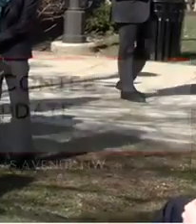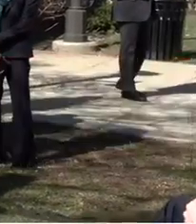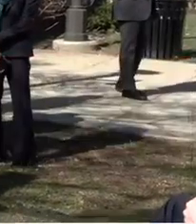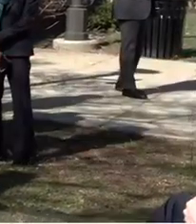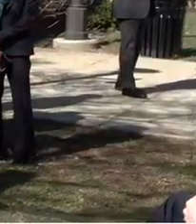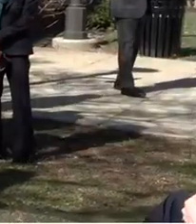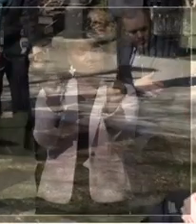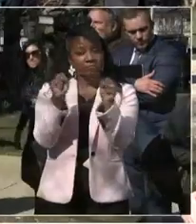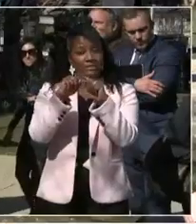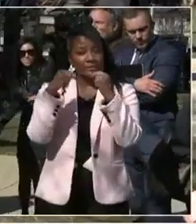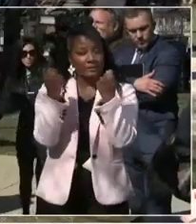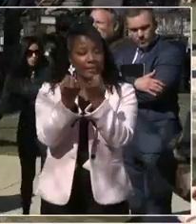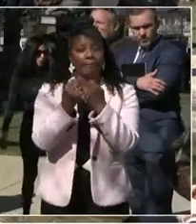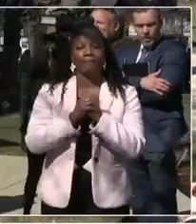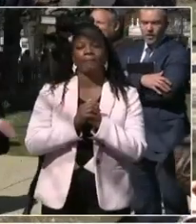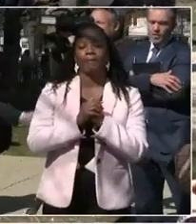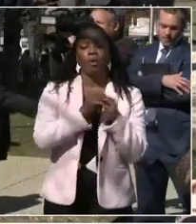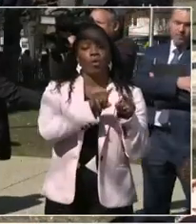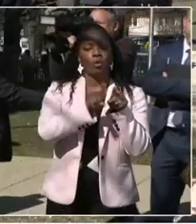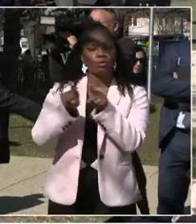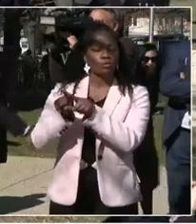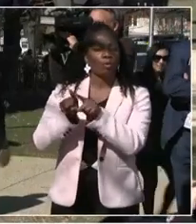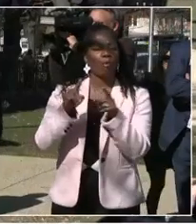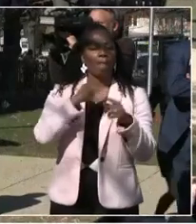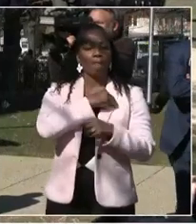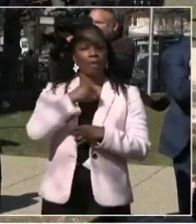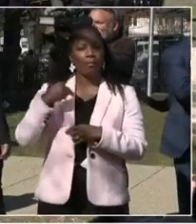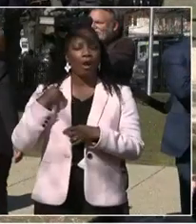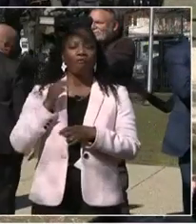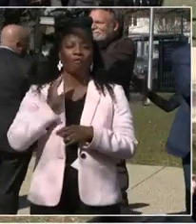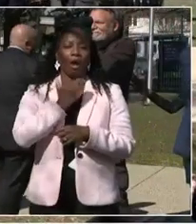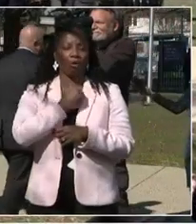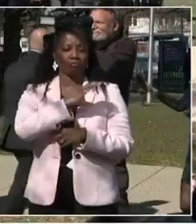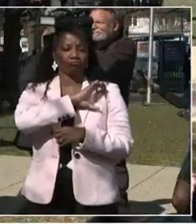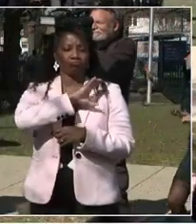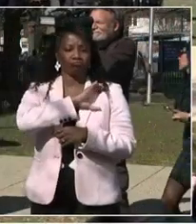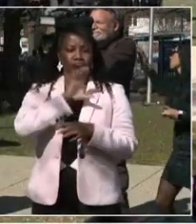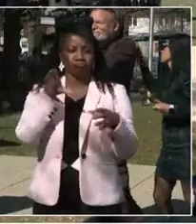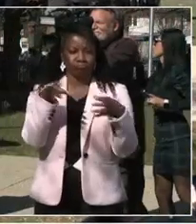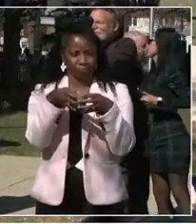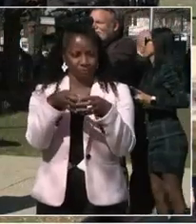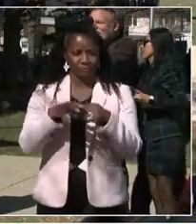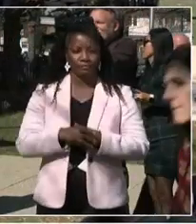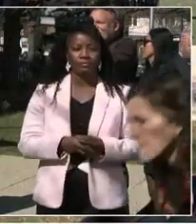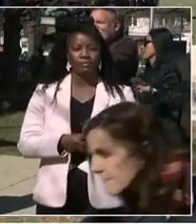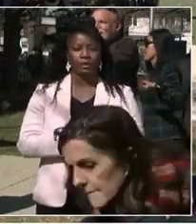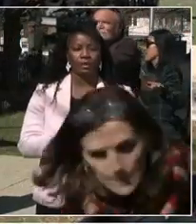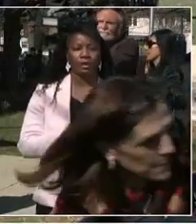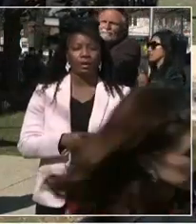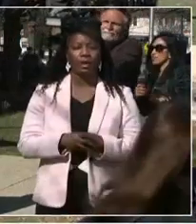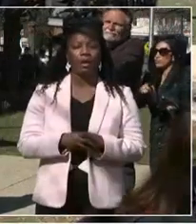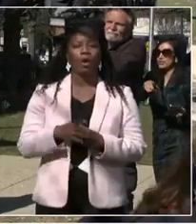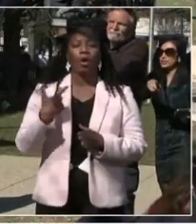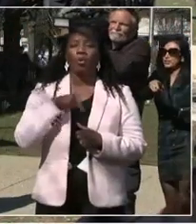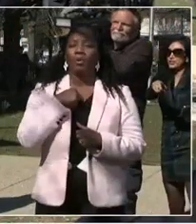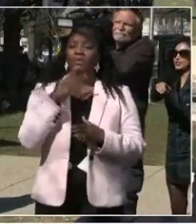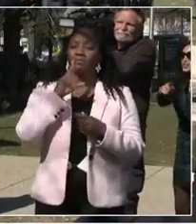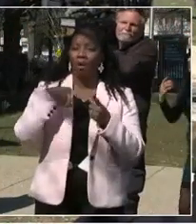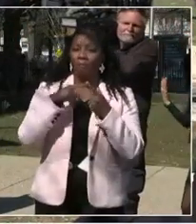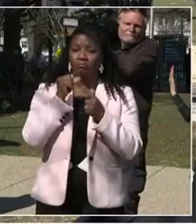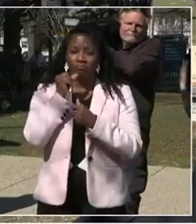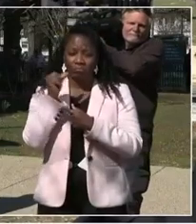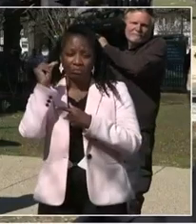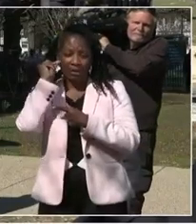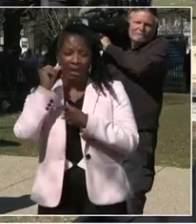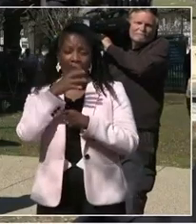team and members of federal law enforcement. We briefed you yesterday and